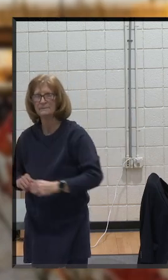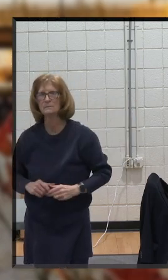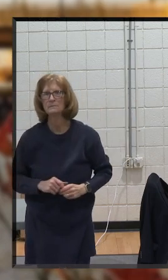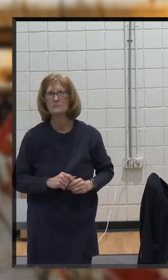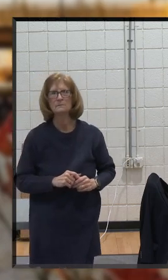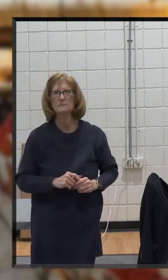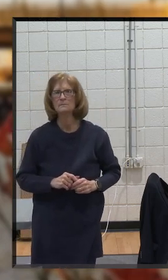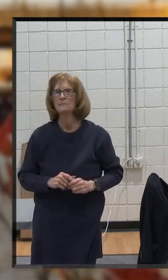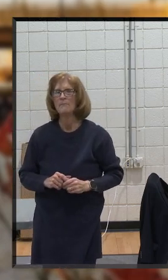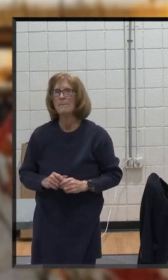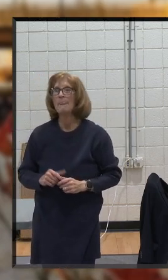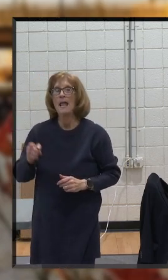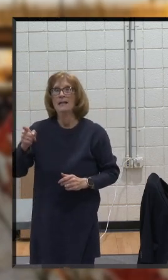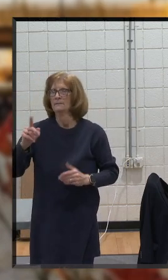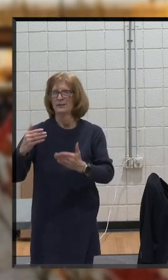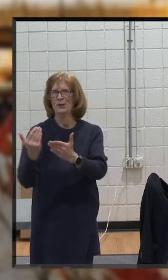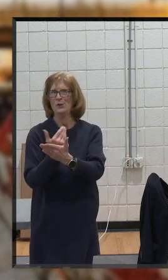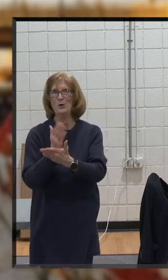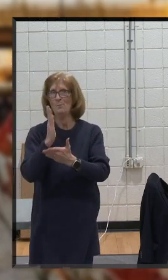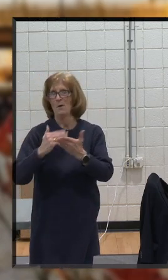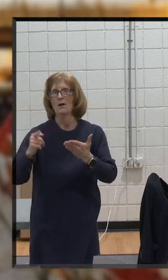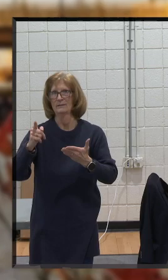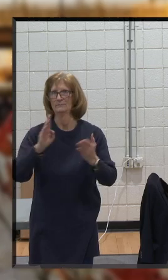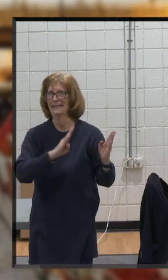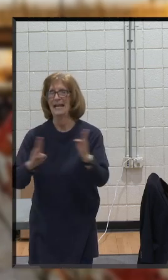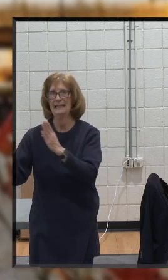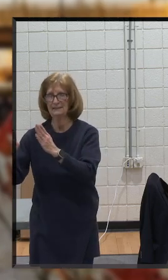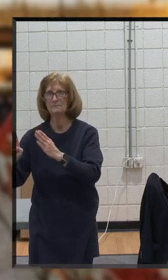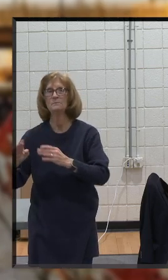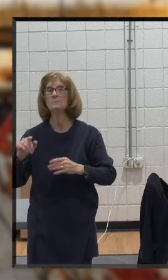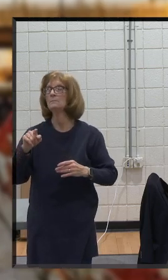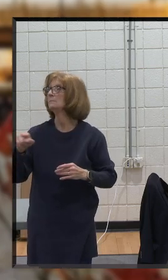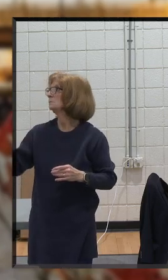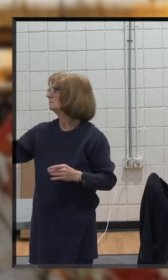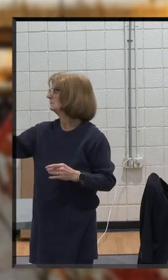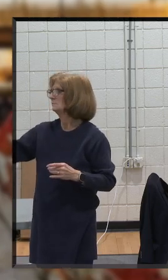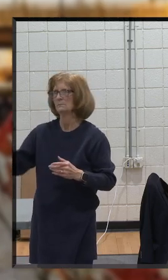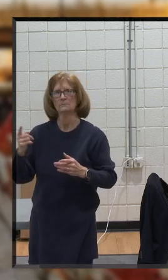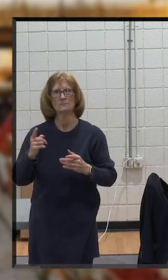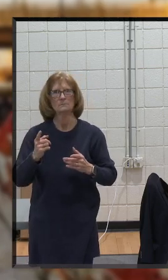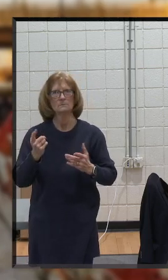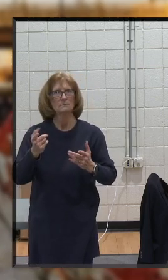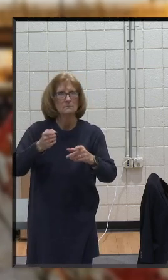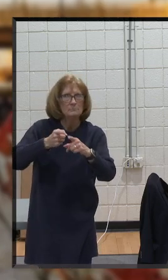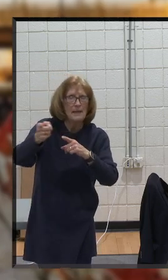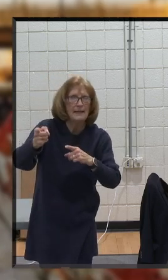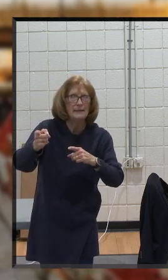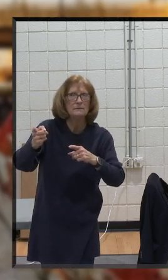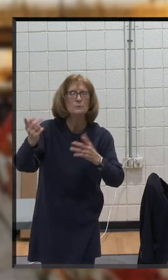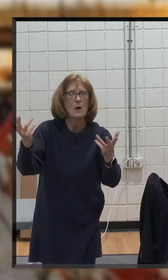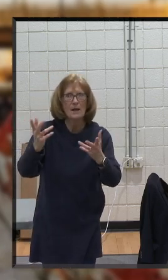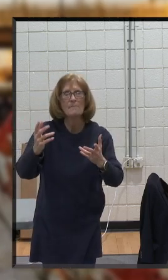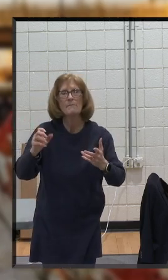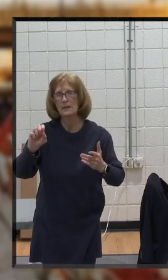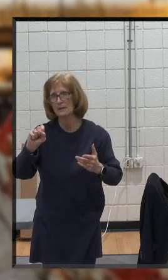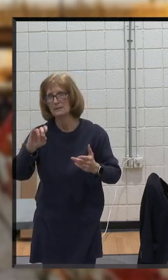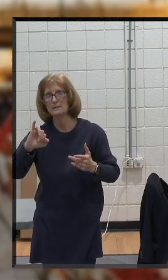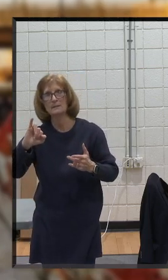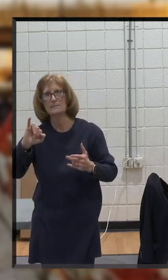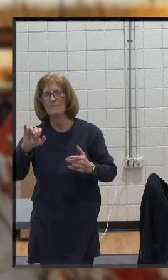So this is the new section that we're planning, and you can see the main difference is the wider sidewalk. So we